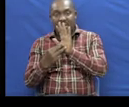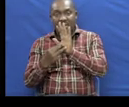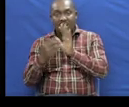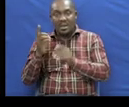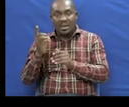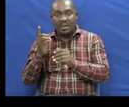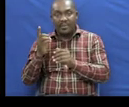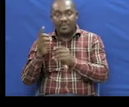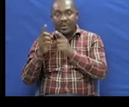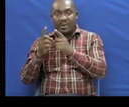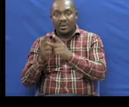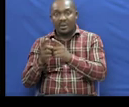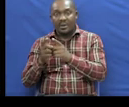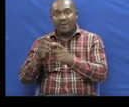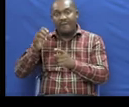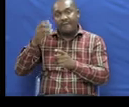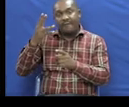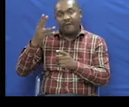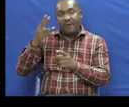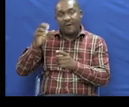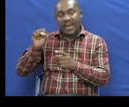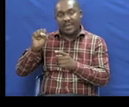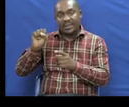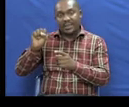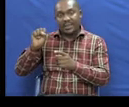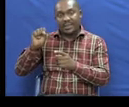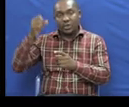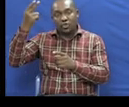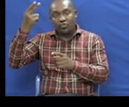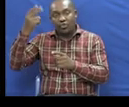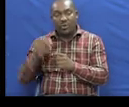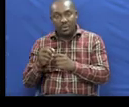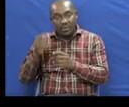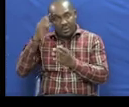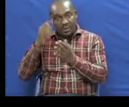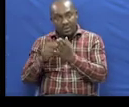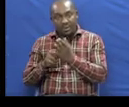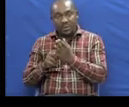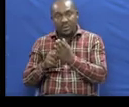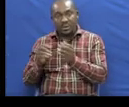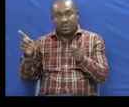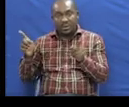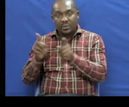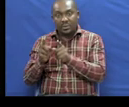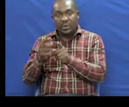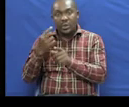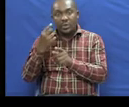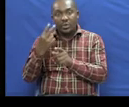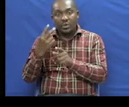19. Then 4S2, 2 electrons from S, this form 21